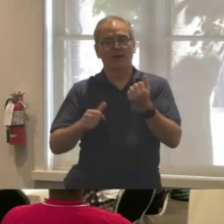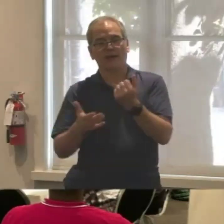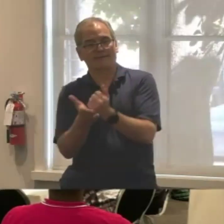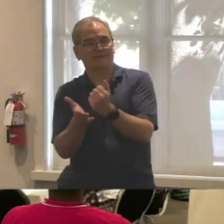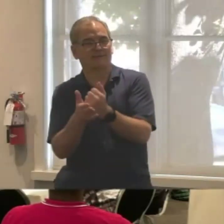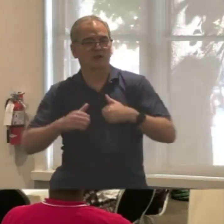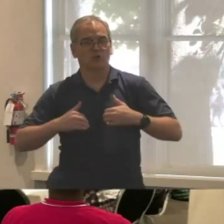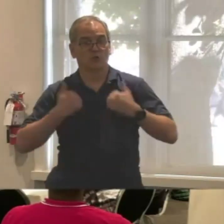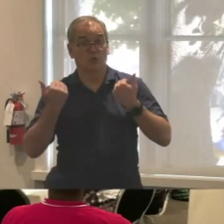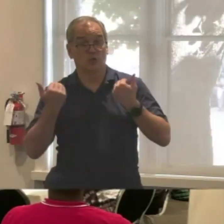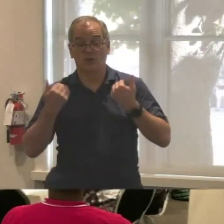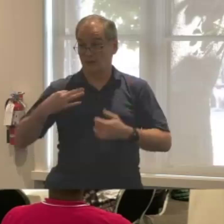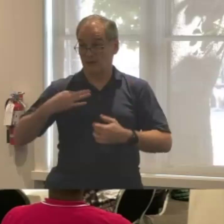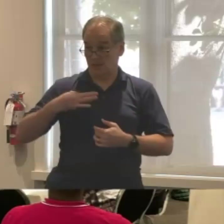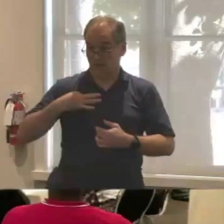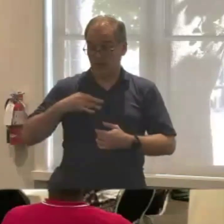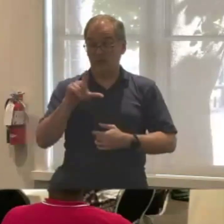got a position in